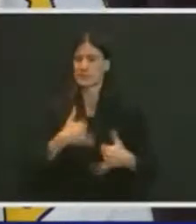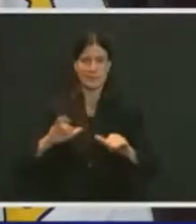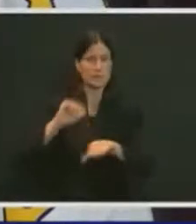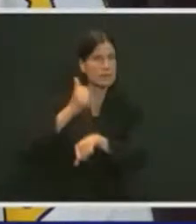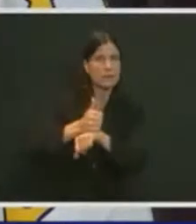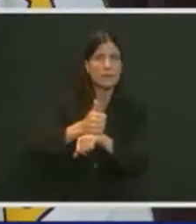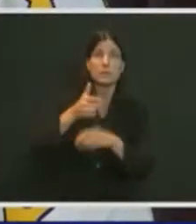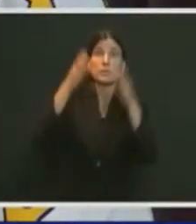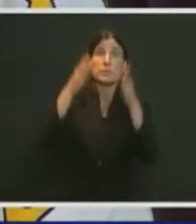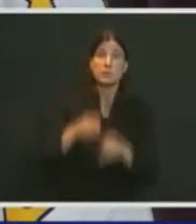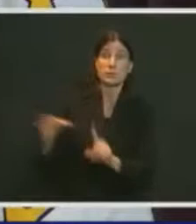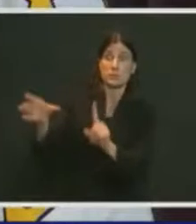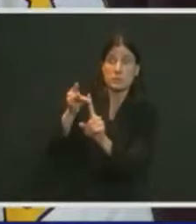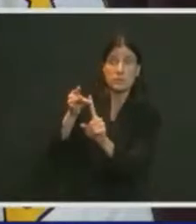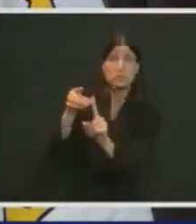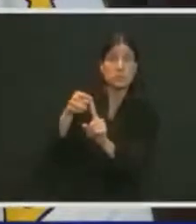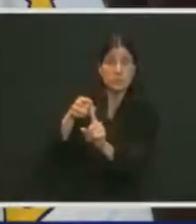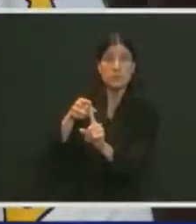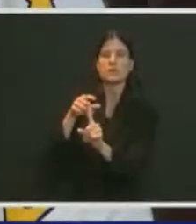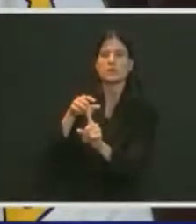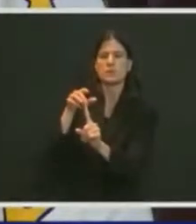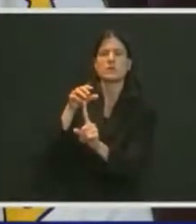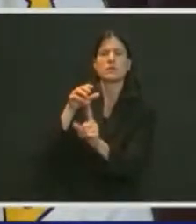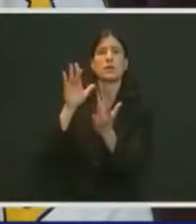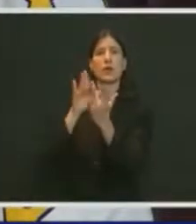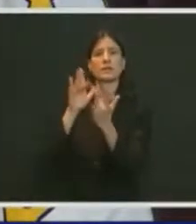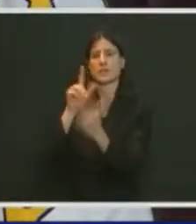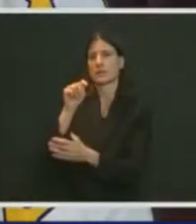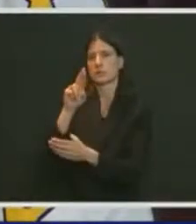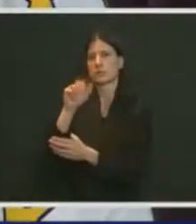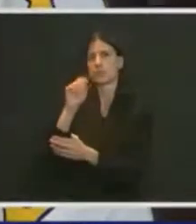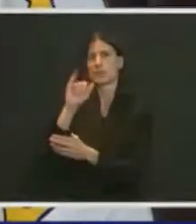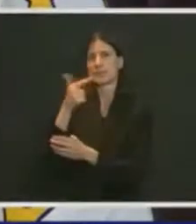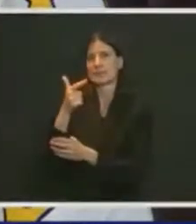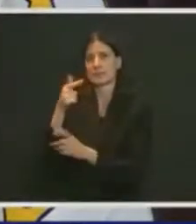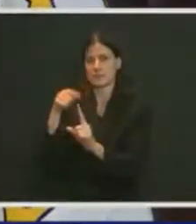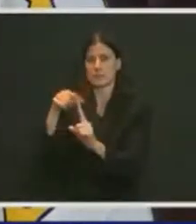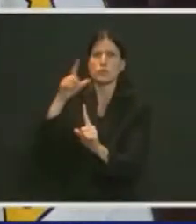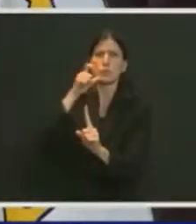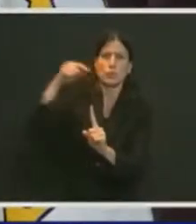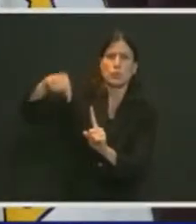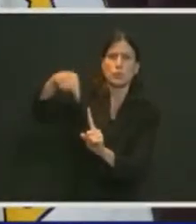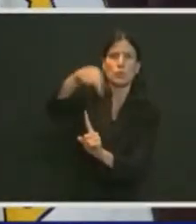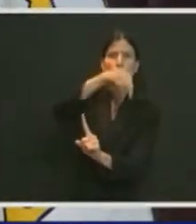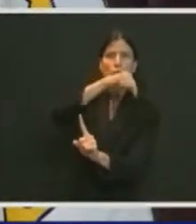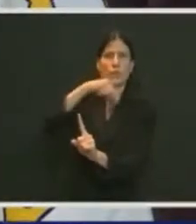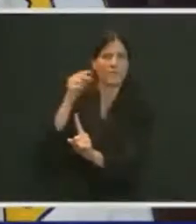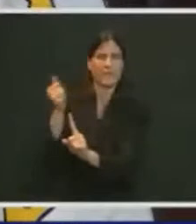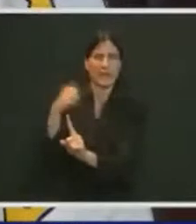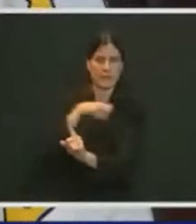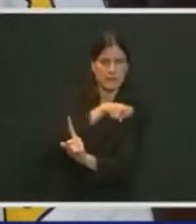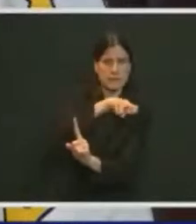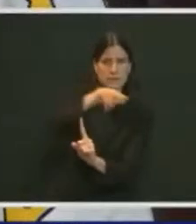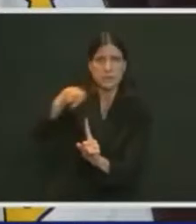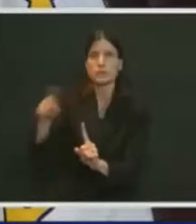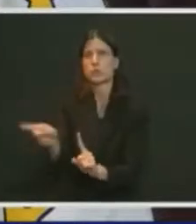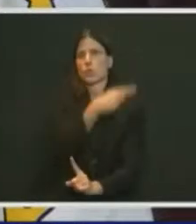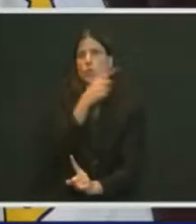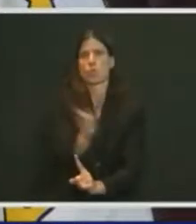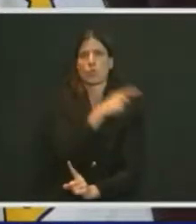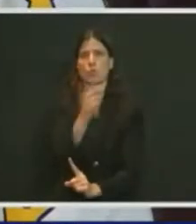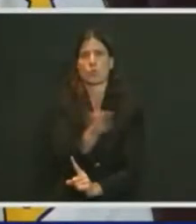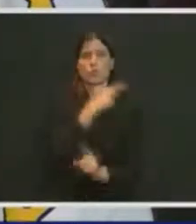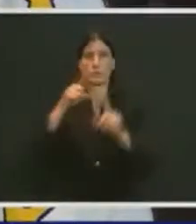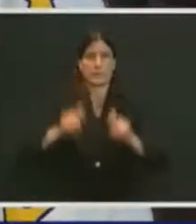get them into isolation very quickly. The key for us staying in front of this